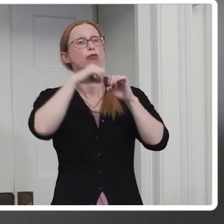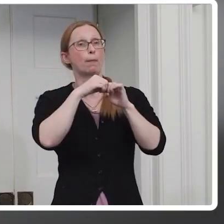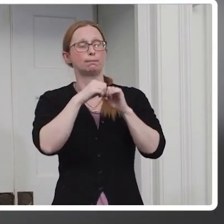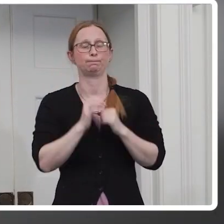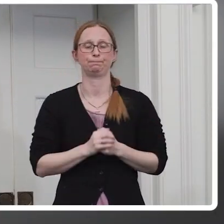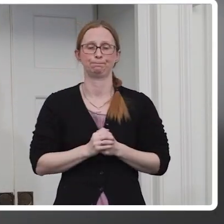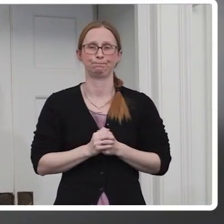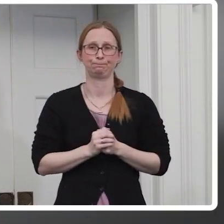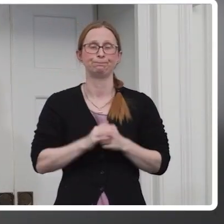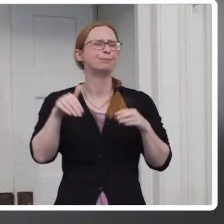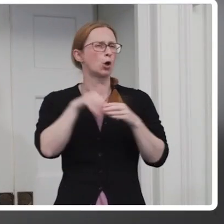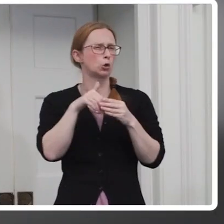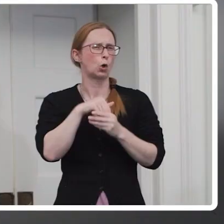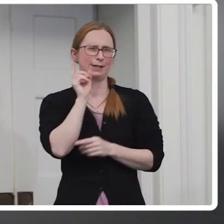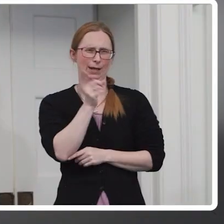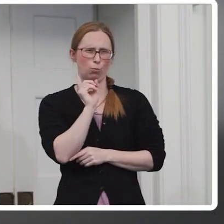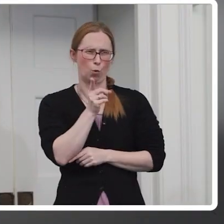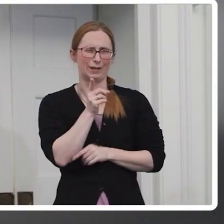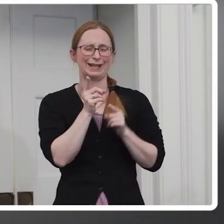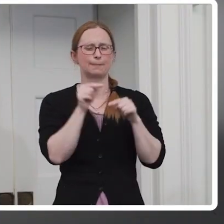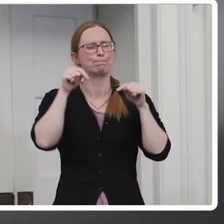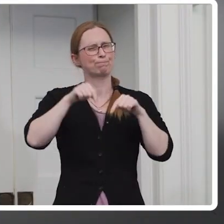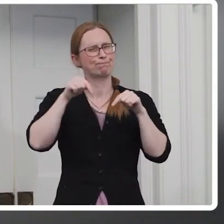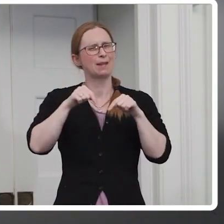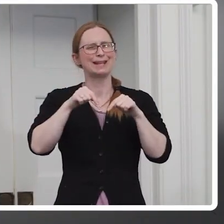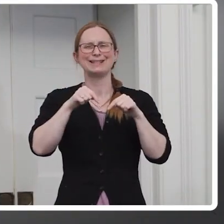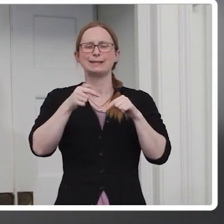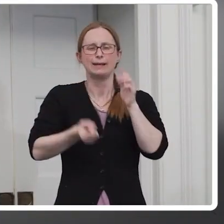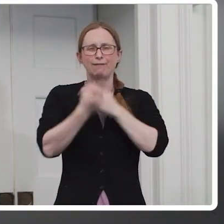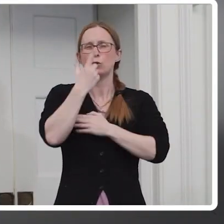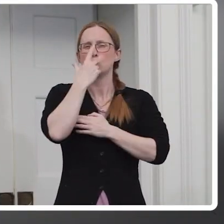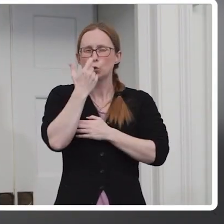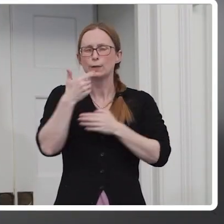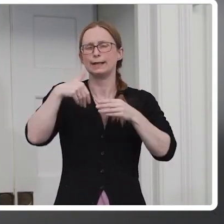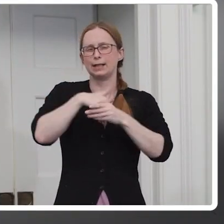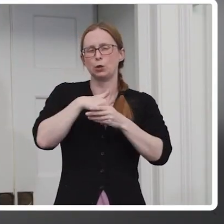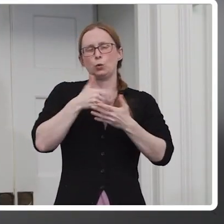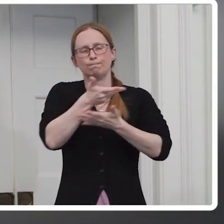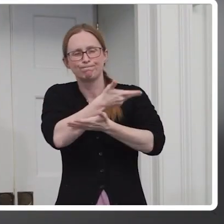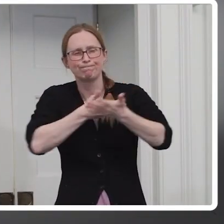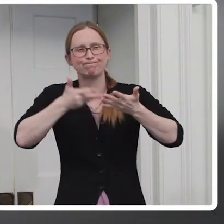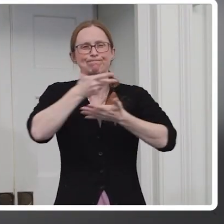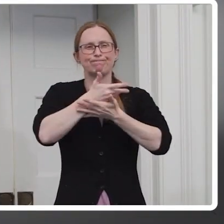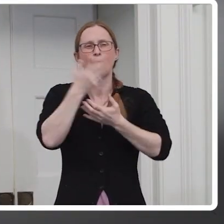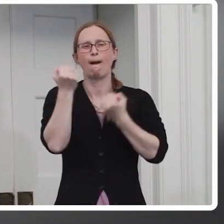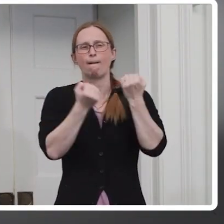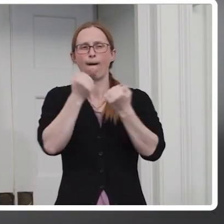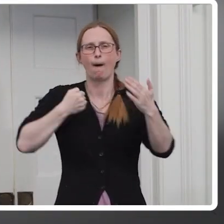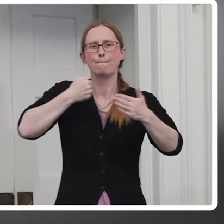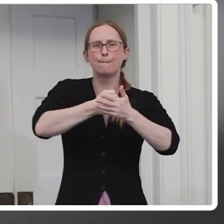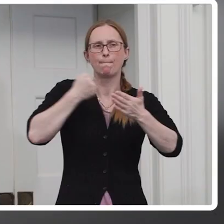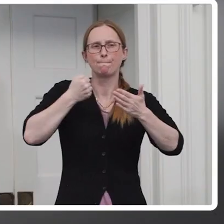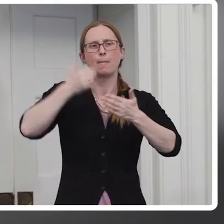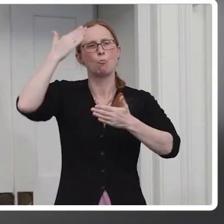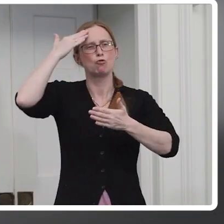a content warning today. This event may include a discussion of a road traffic accident and include details of a